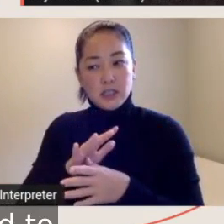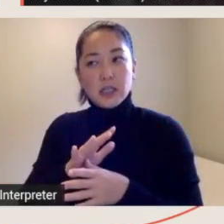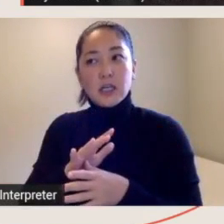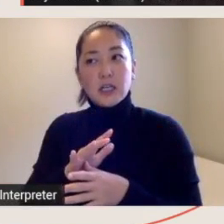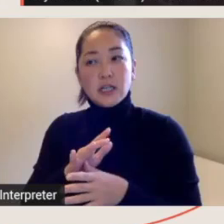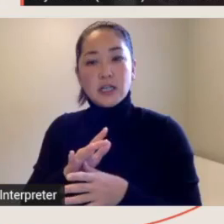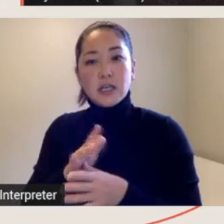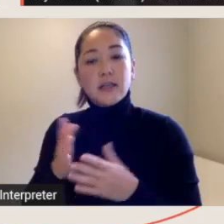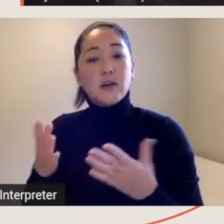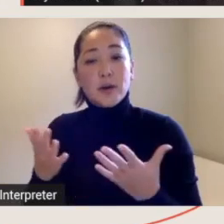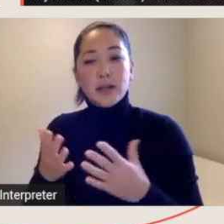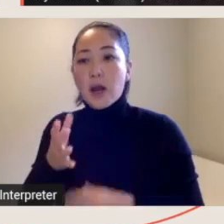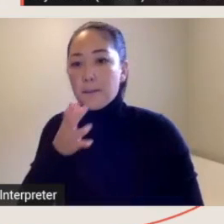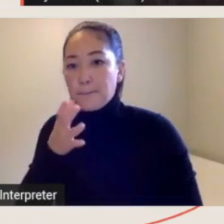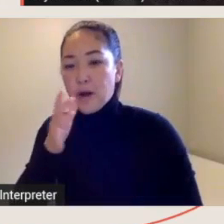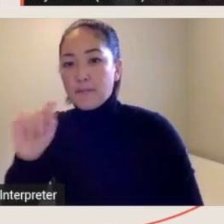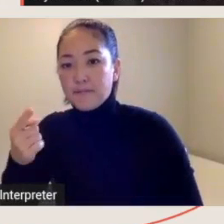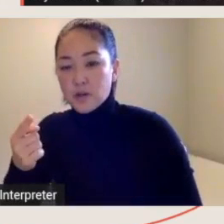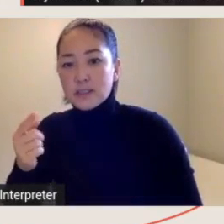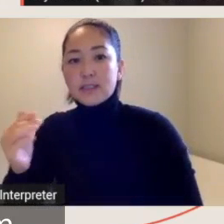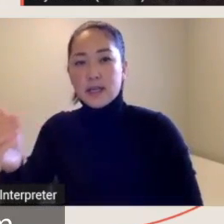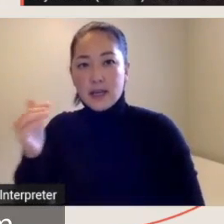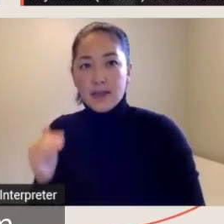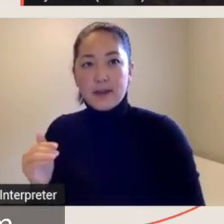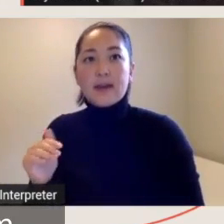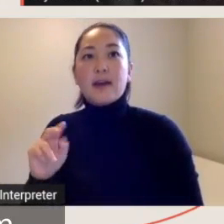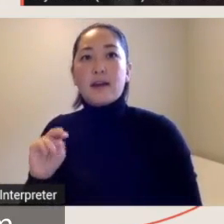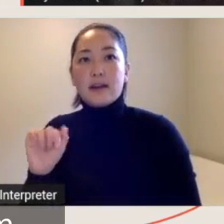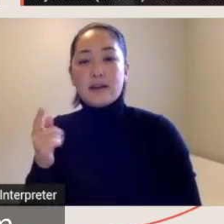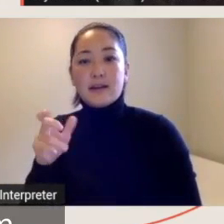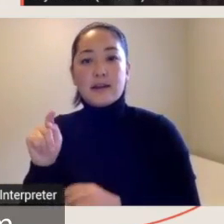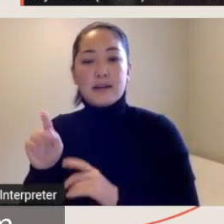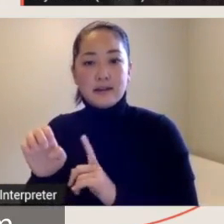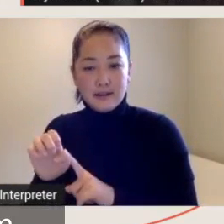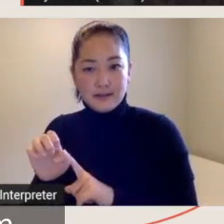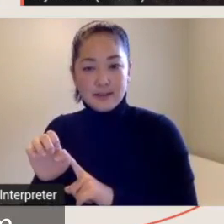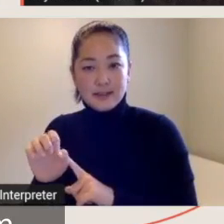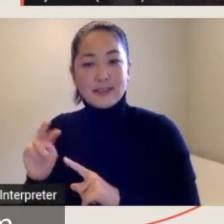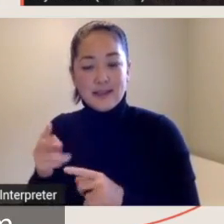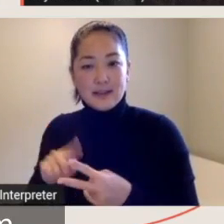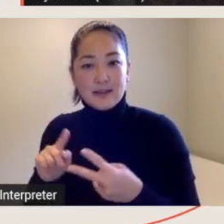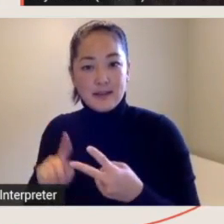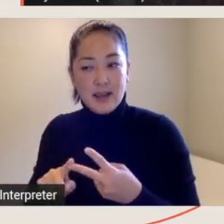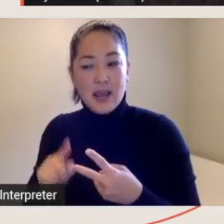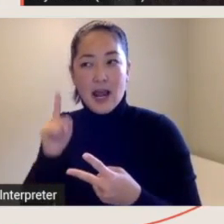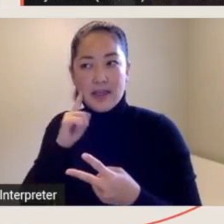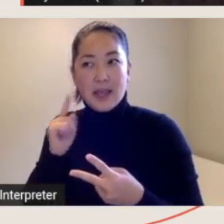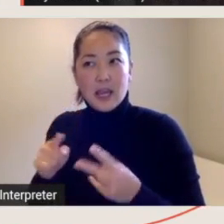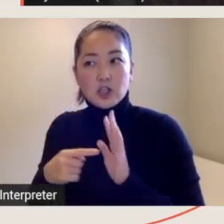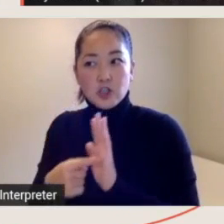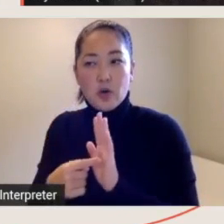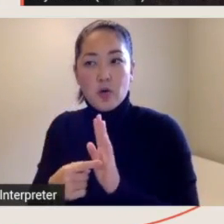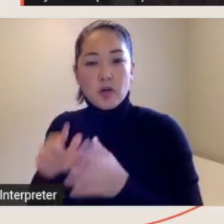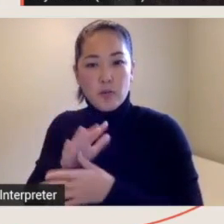first than a surrendered Naxalite. And she felt that the film portrays her more as a mother. So she really liked